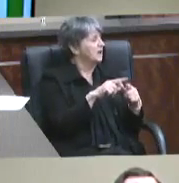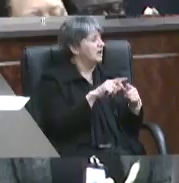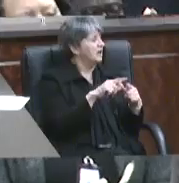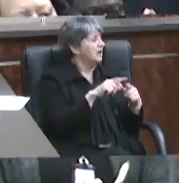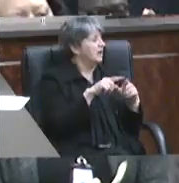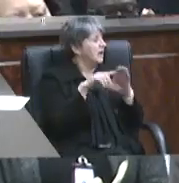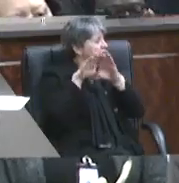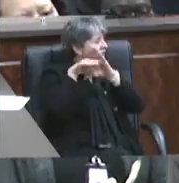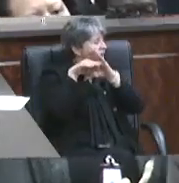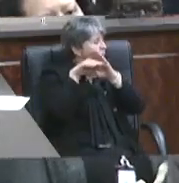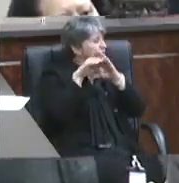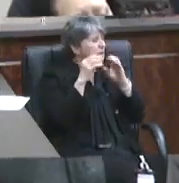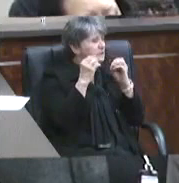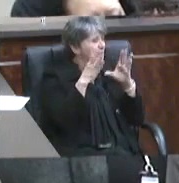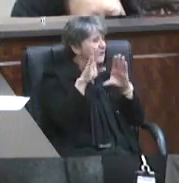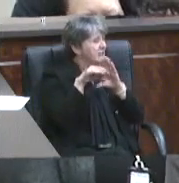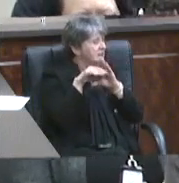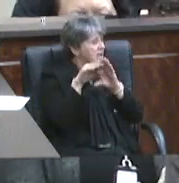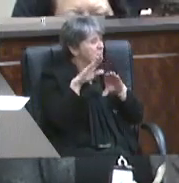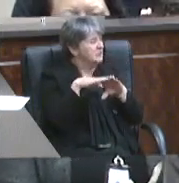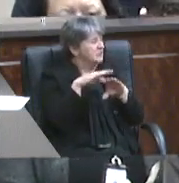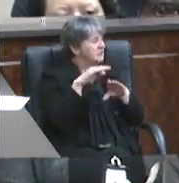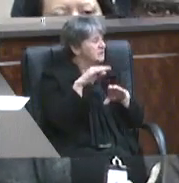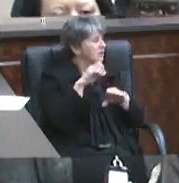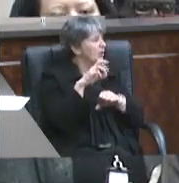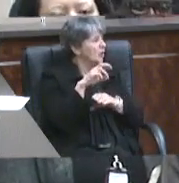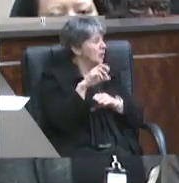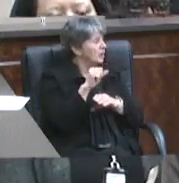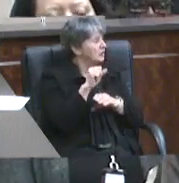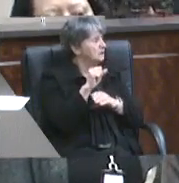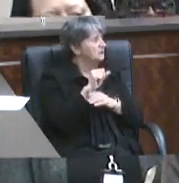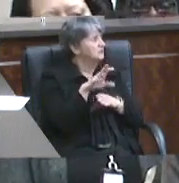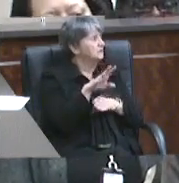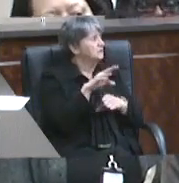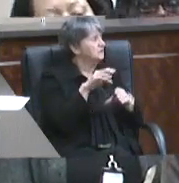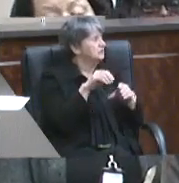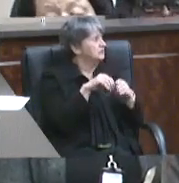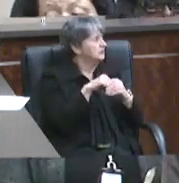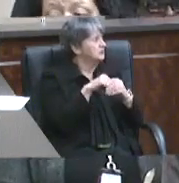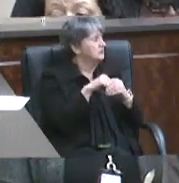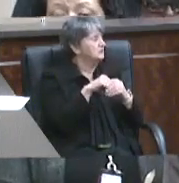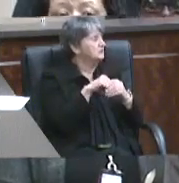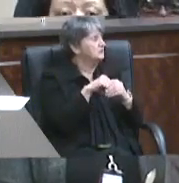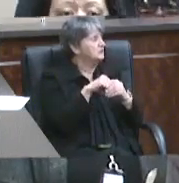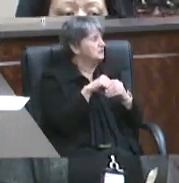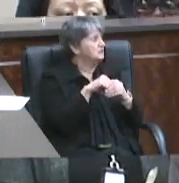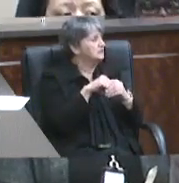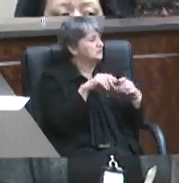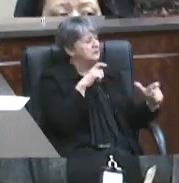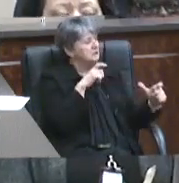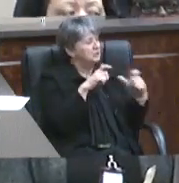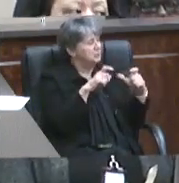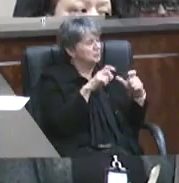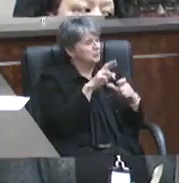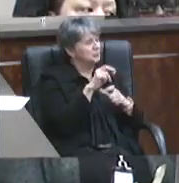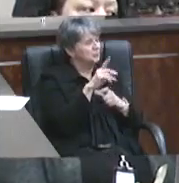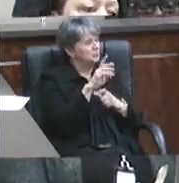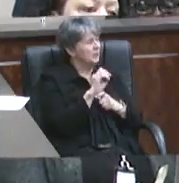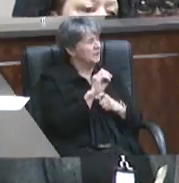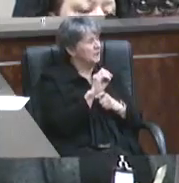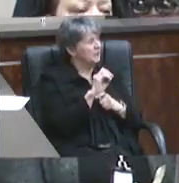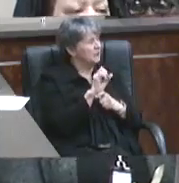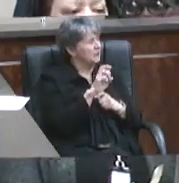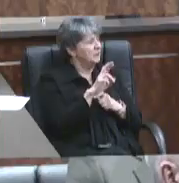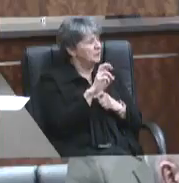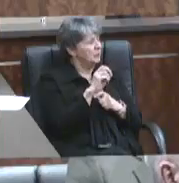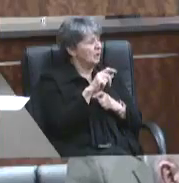cars, multiple cameras. We rolled into, I huge radio interoperability